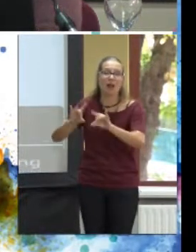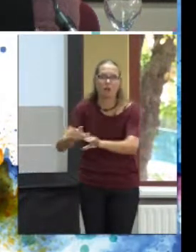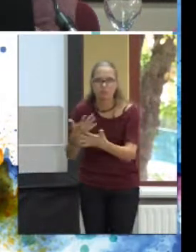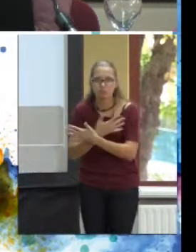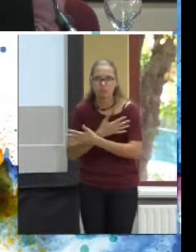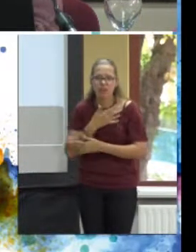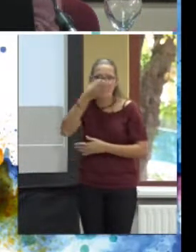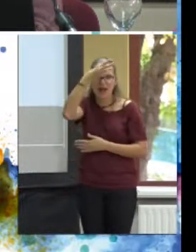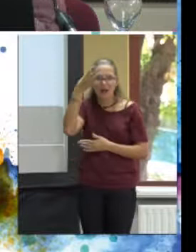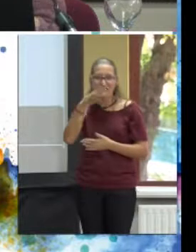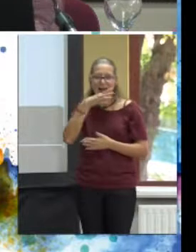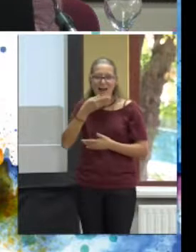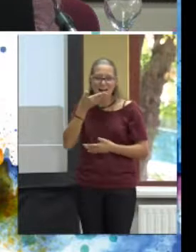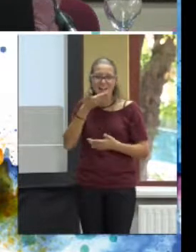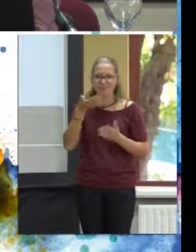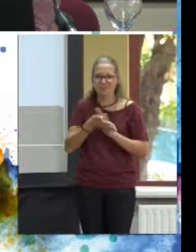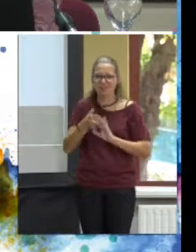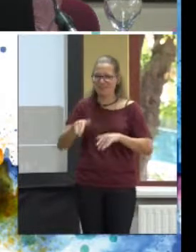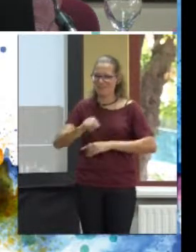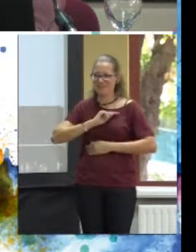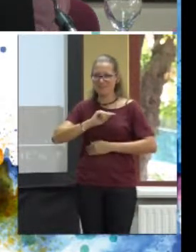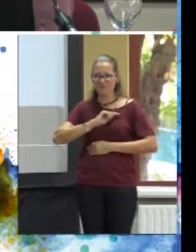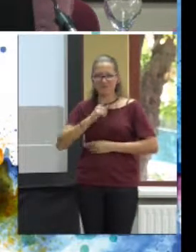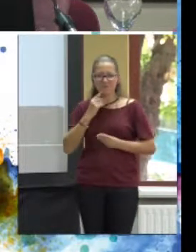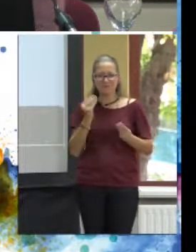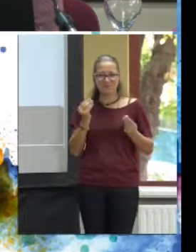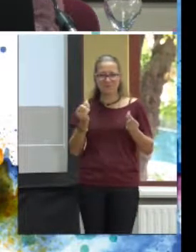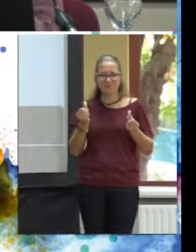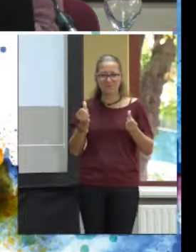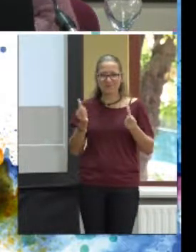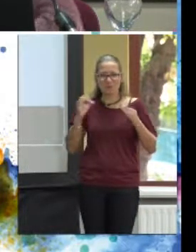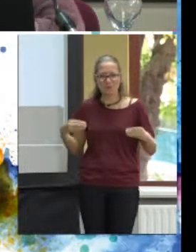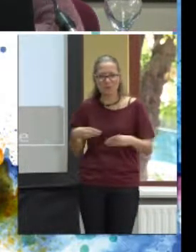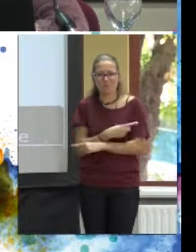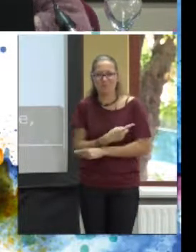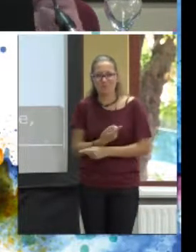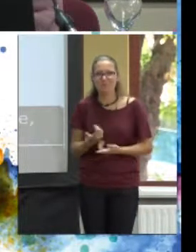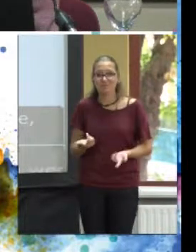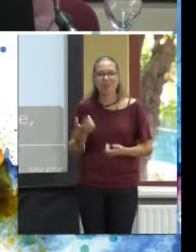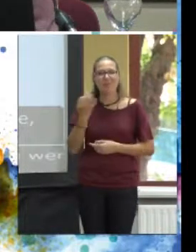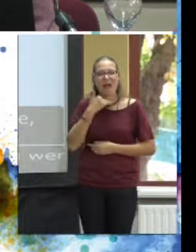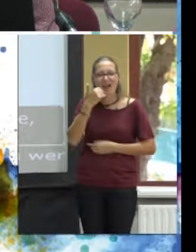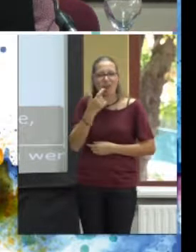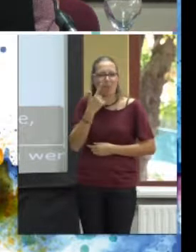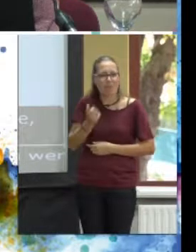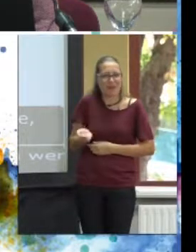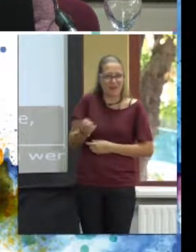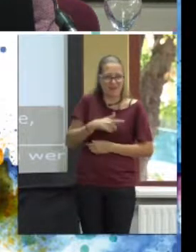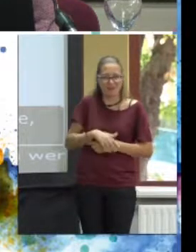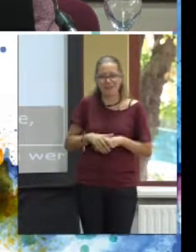the feeling is not what you were expecting, and we want you to touch something similar to the